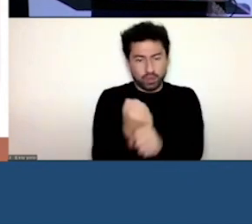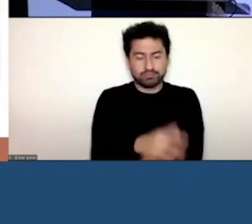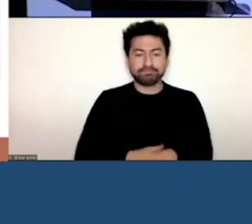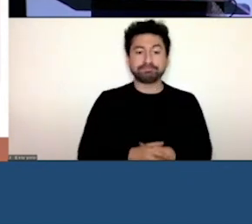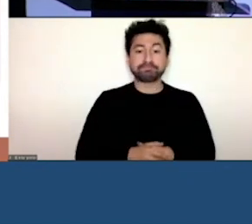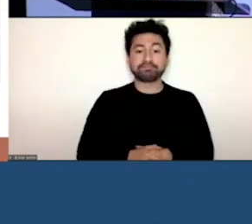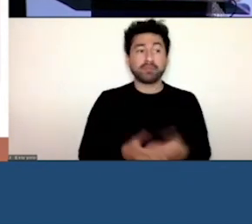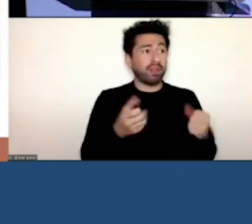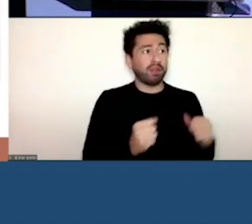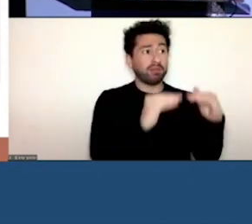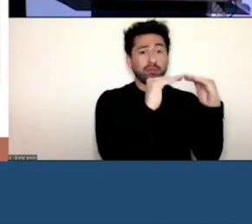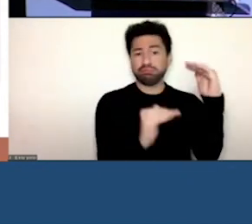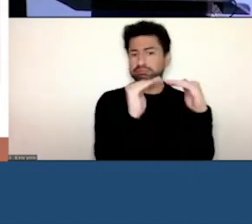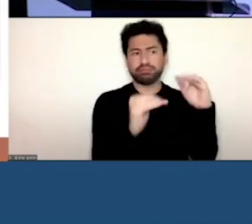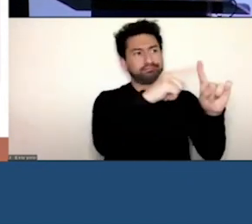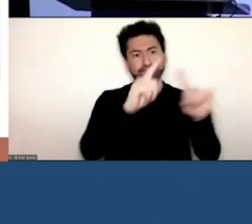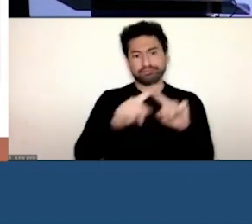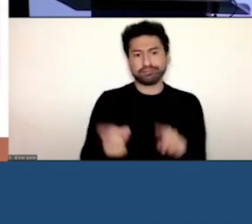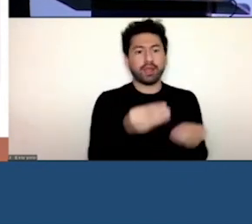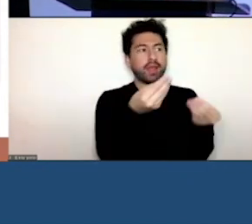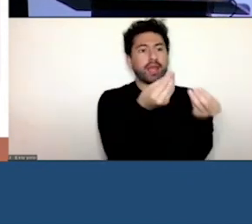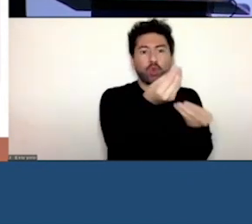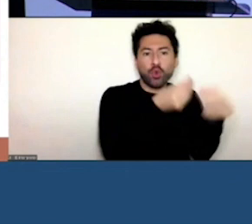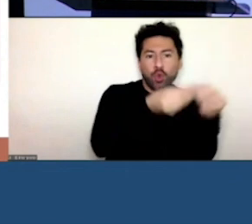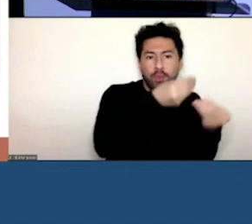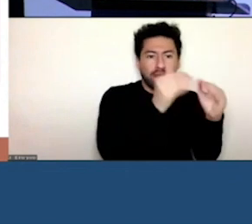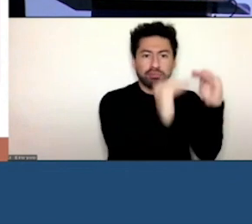ever. Of course, we have economic gaps.